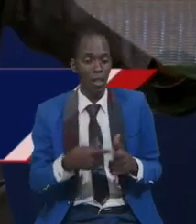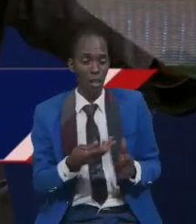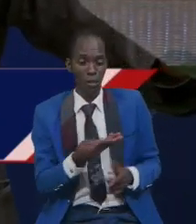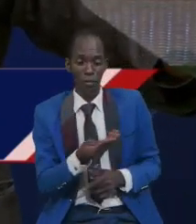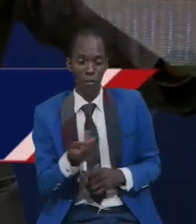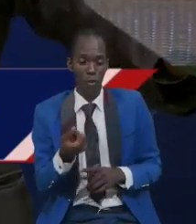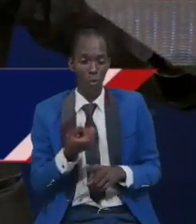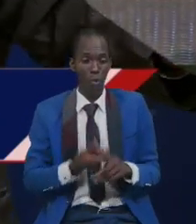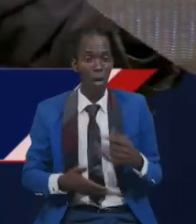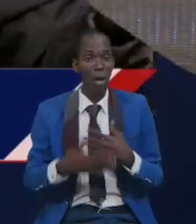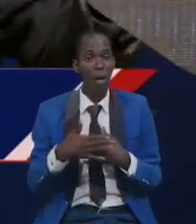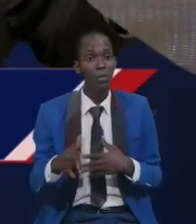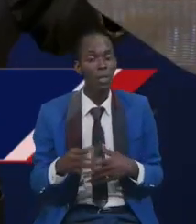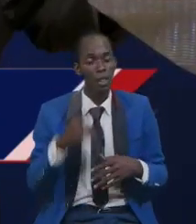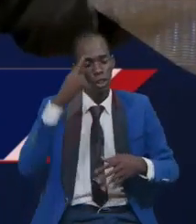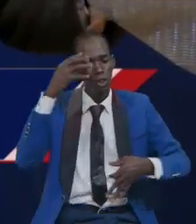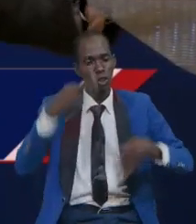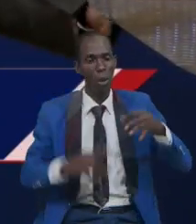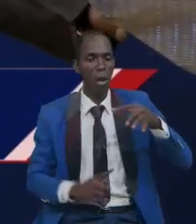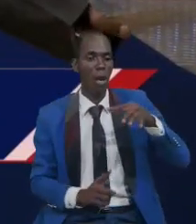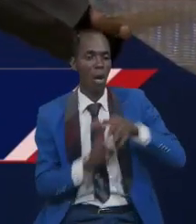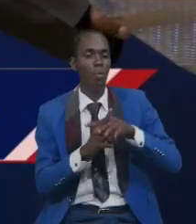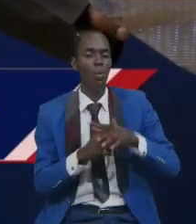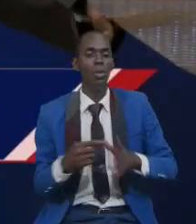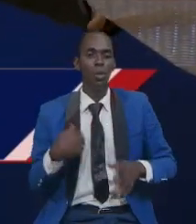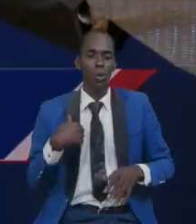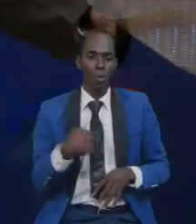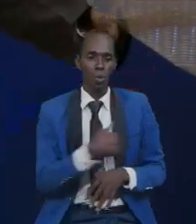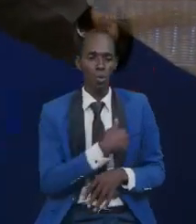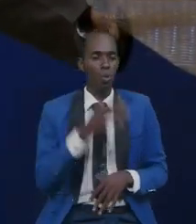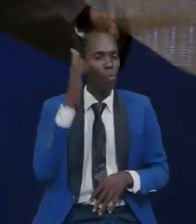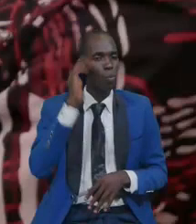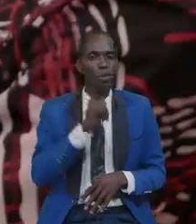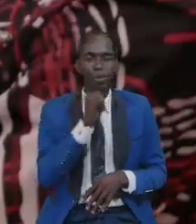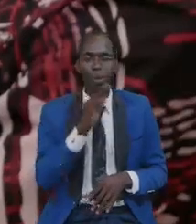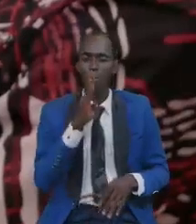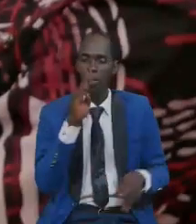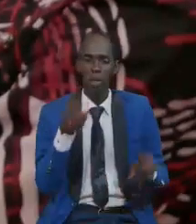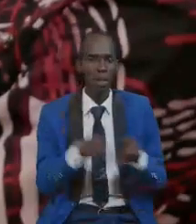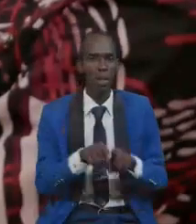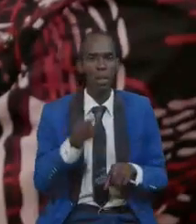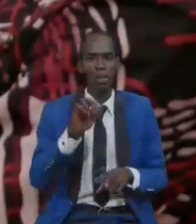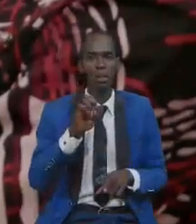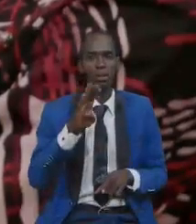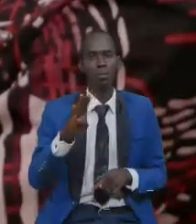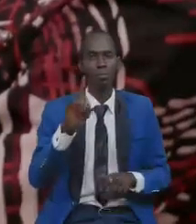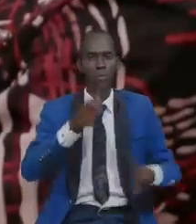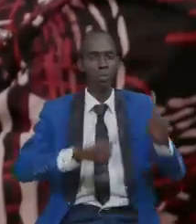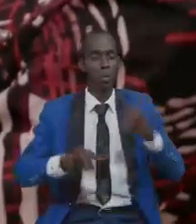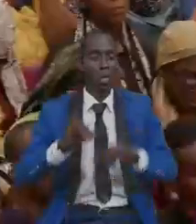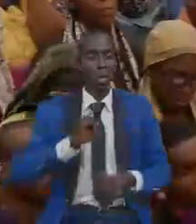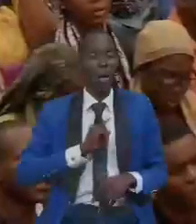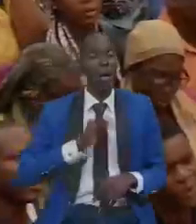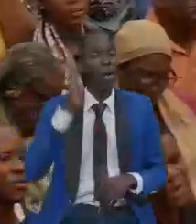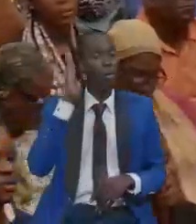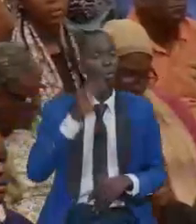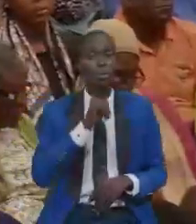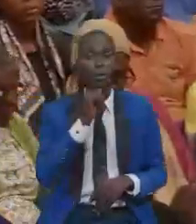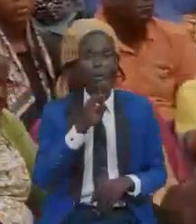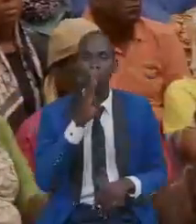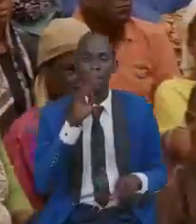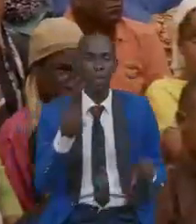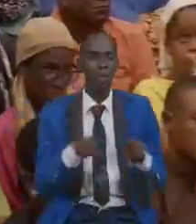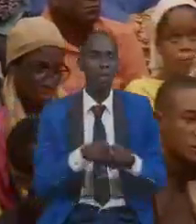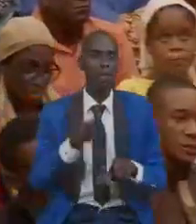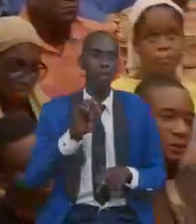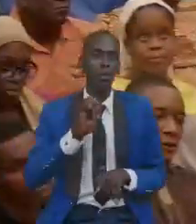came upon him. We will not be like Nebuchadnezzar. I will not be like Nebuchadnezzar. Turn to the